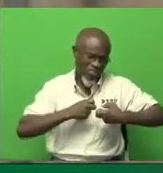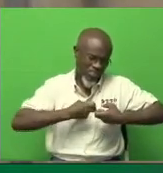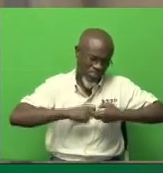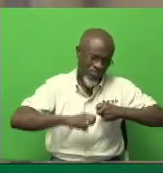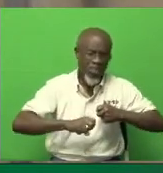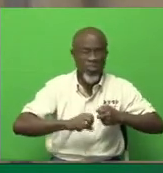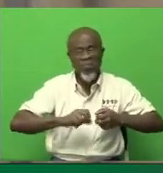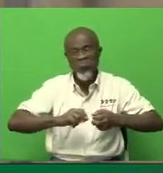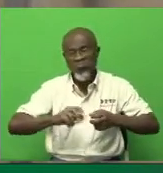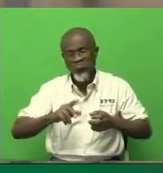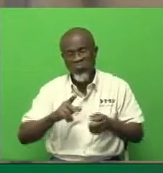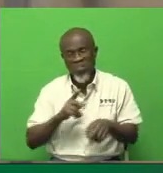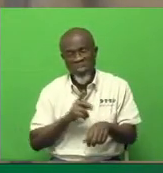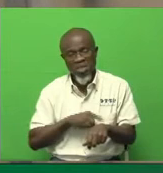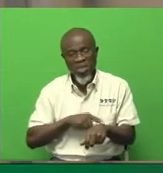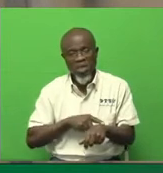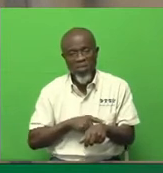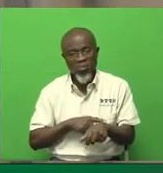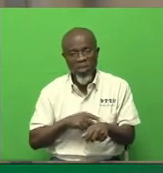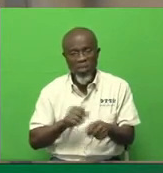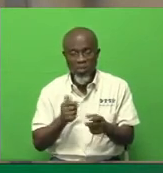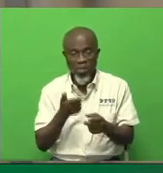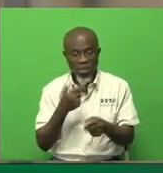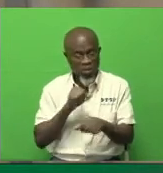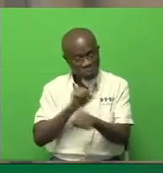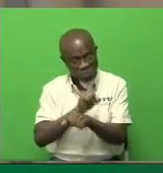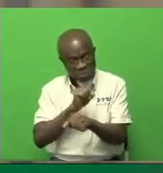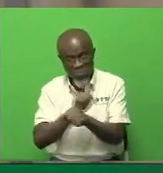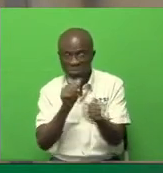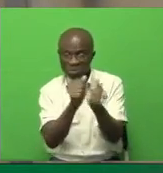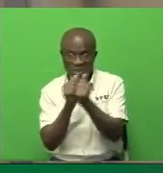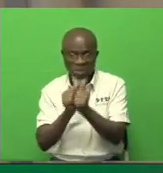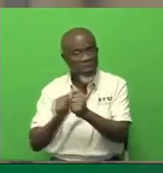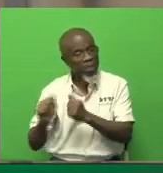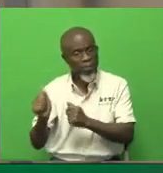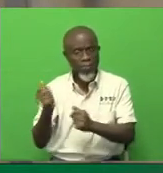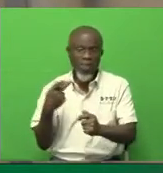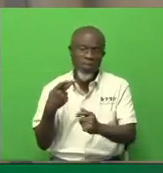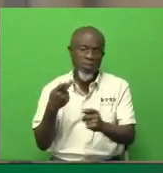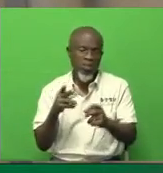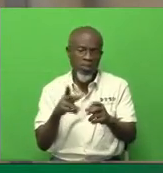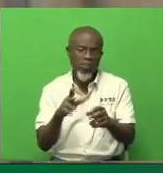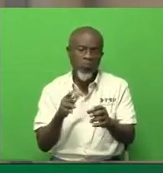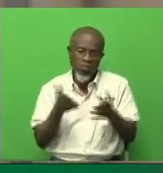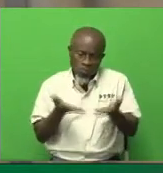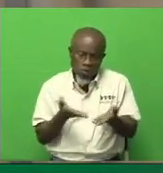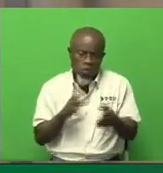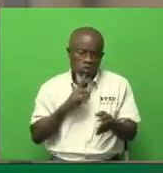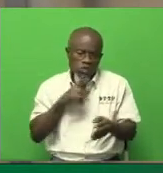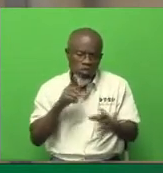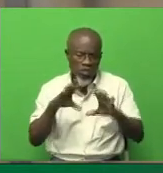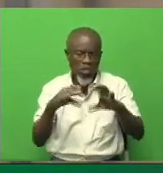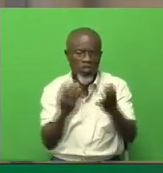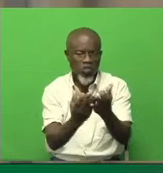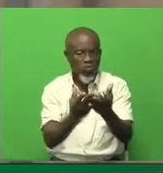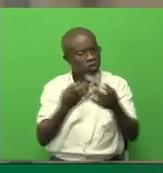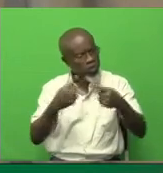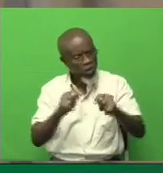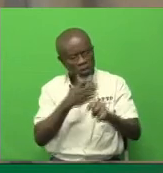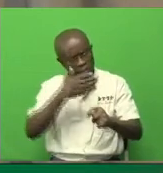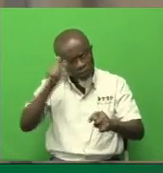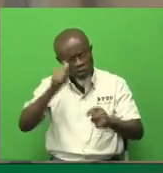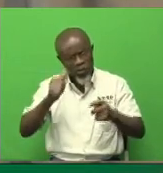them back to the physical classroom we have to do all we can to help them settle in and get